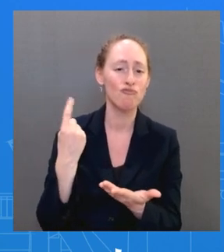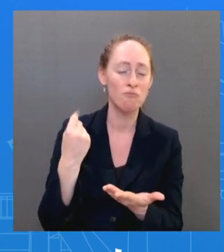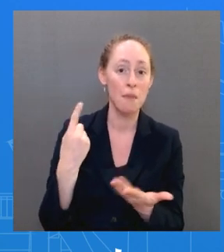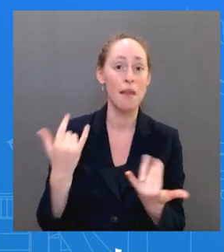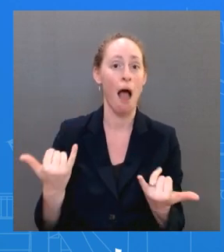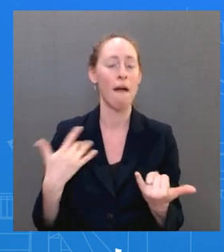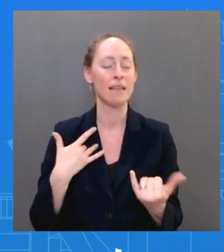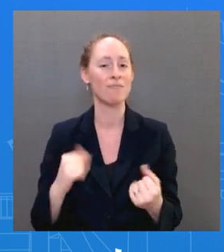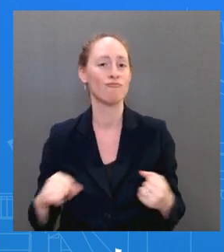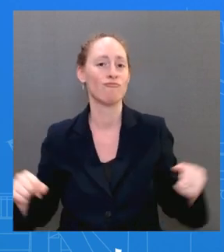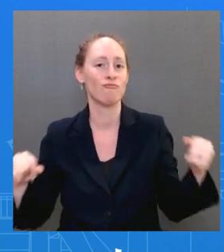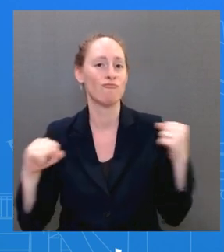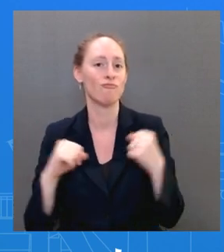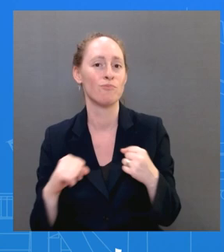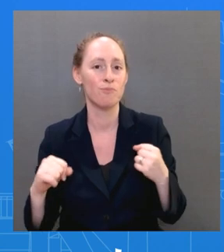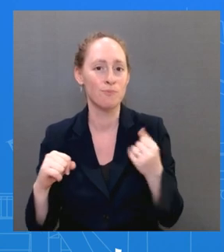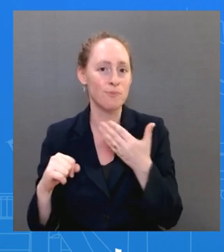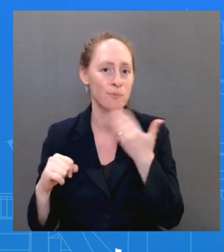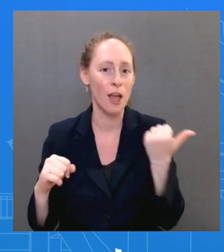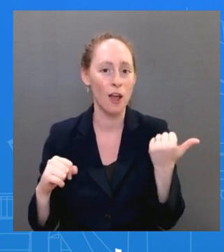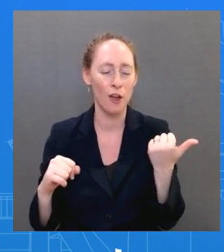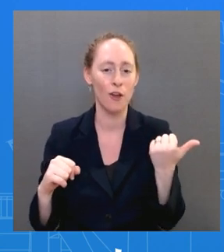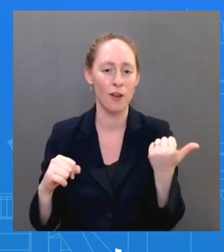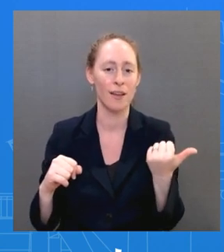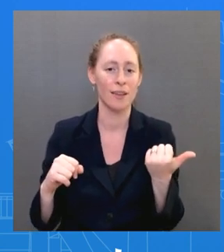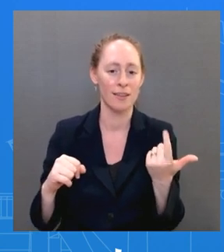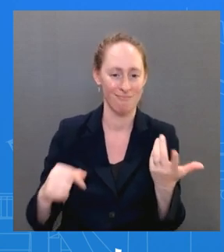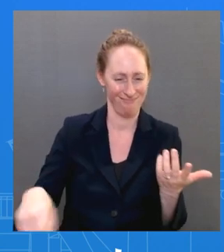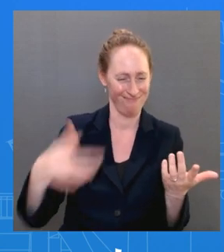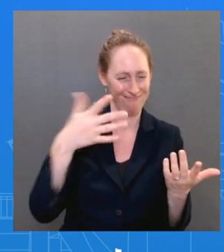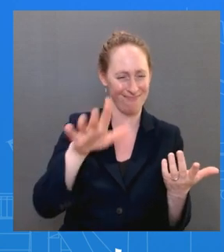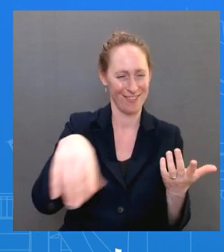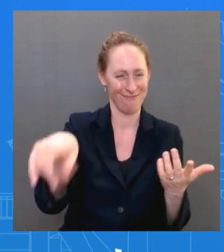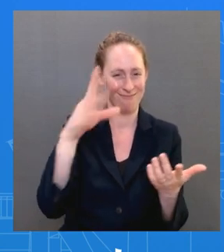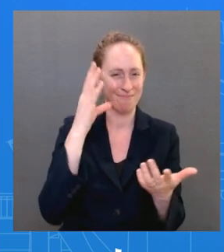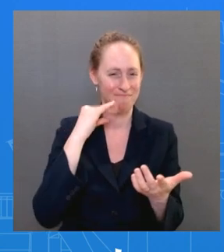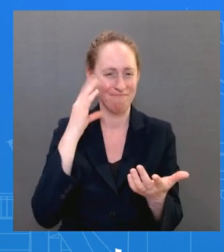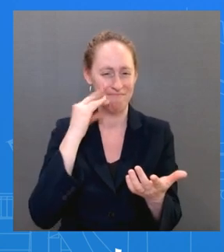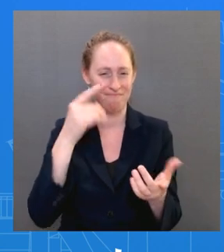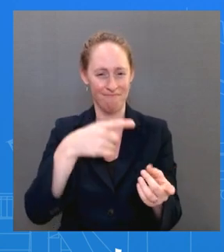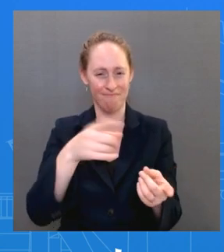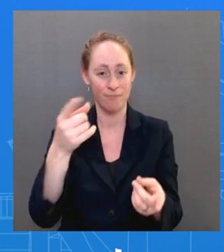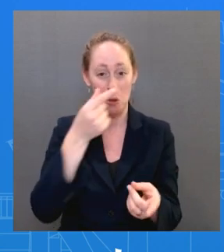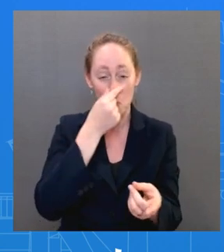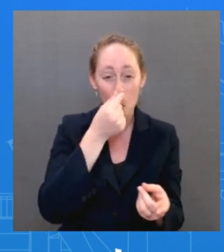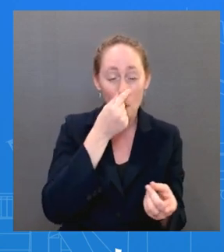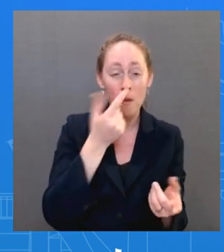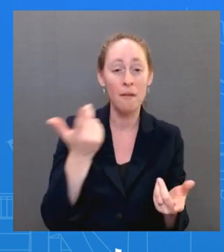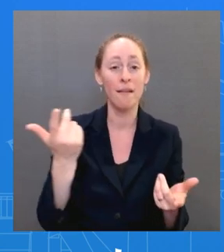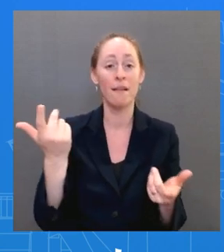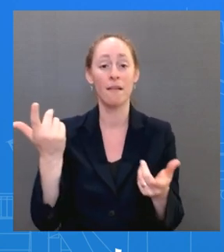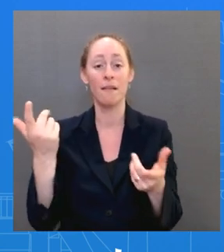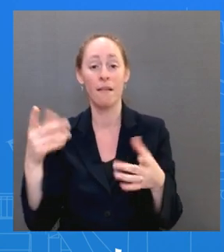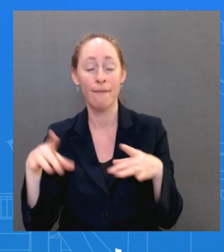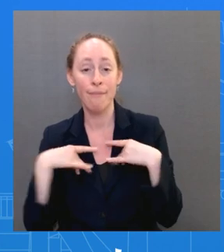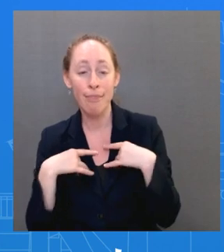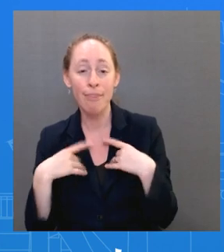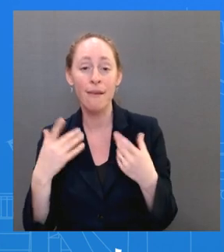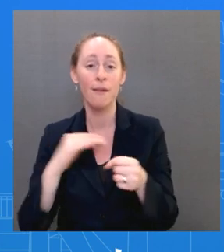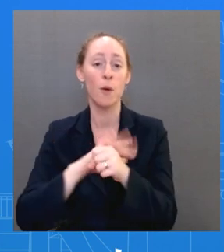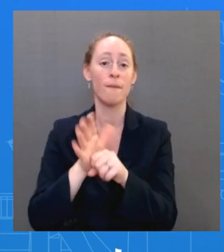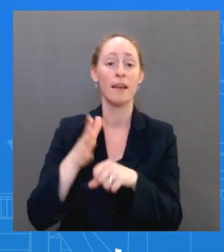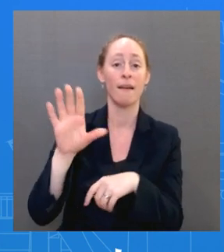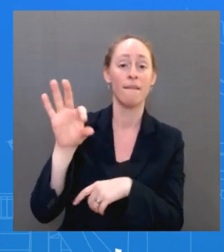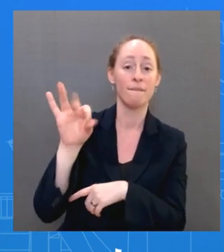syndrome, I assume many of you have had a cold in your life, many of you have had COVID, many of you might have had a flu. When you just don't feel great, taking